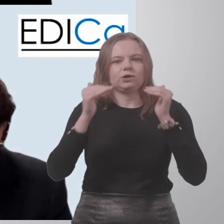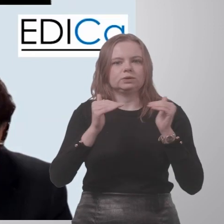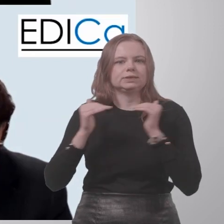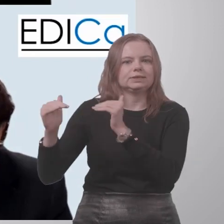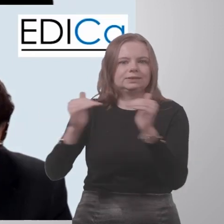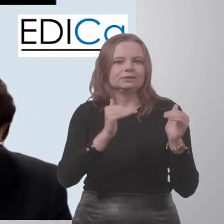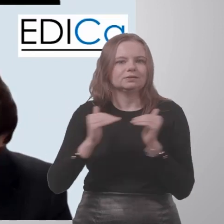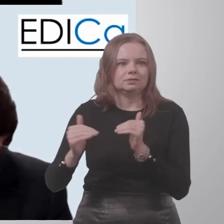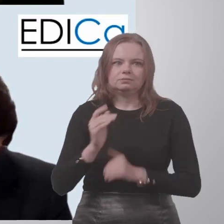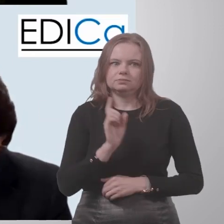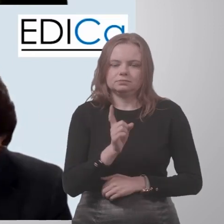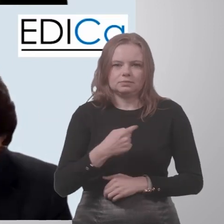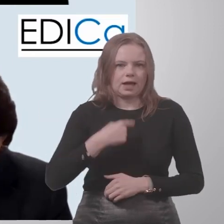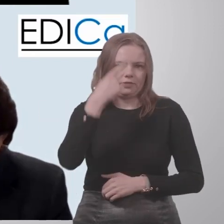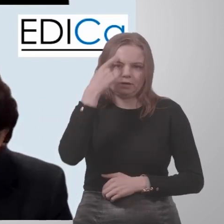face.